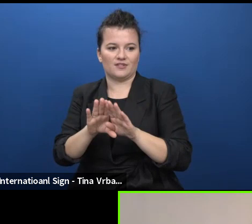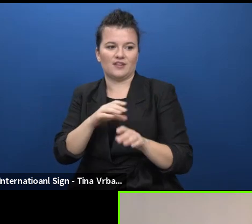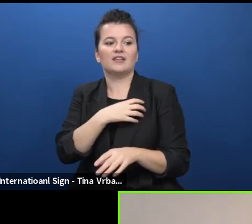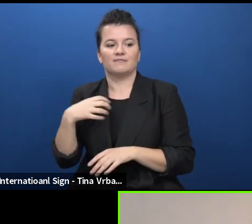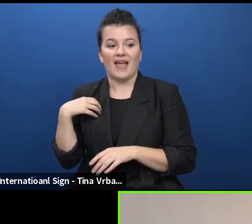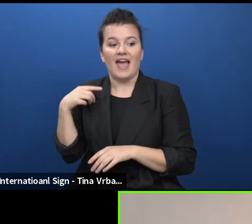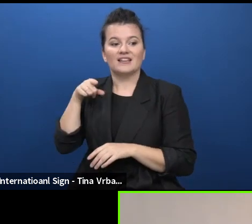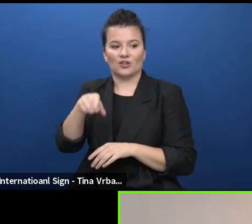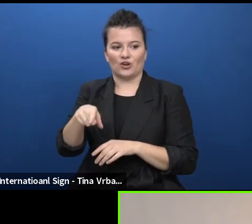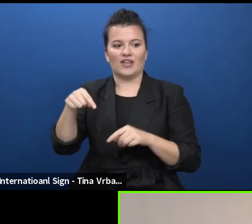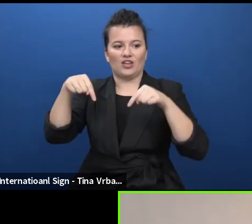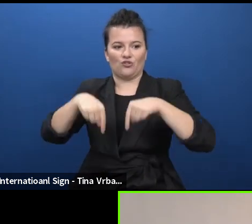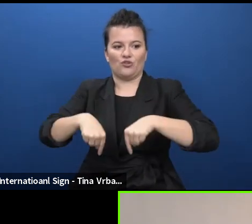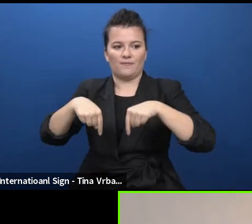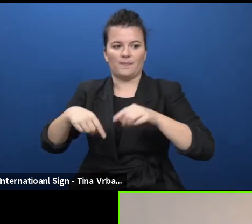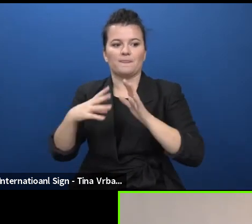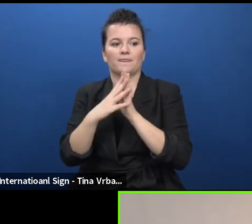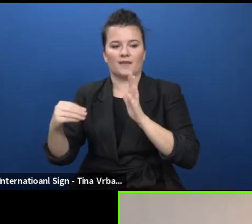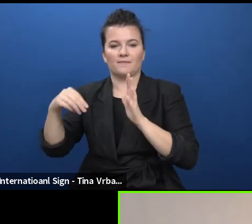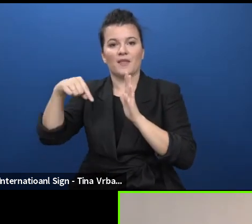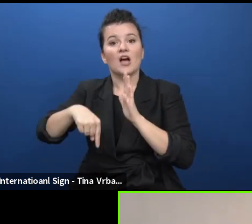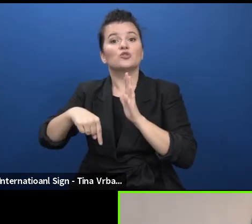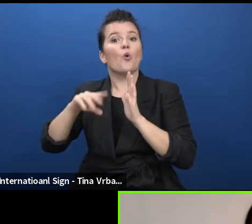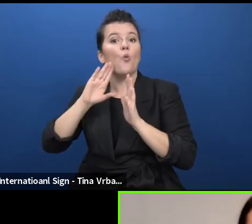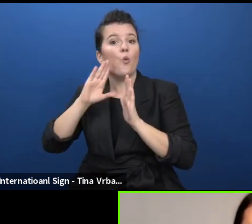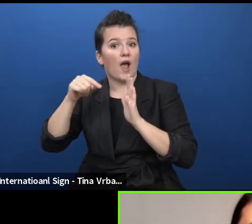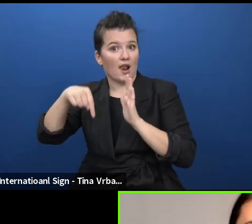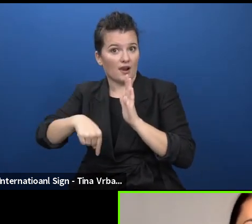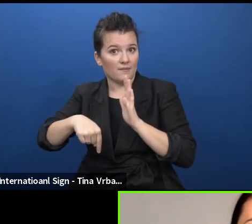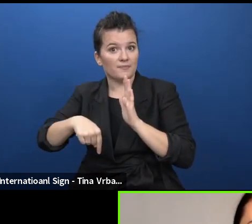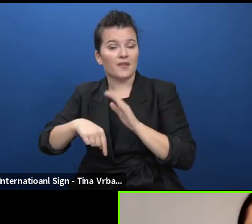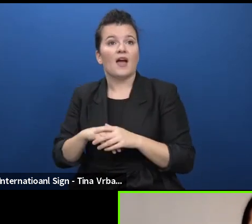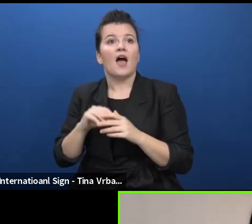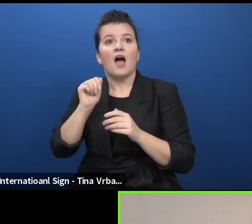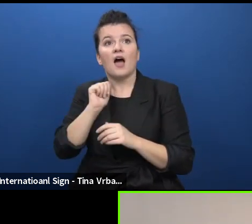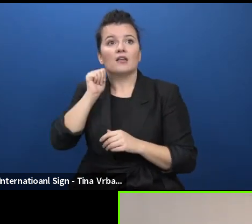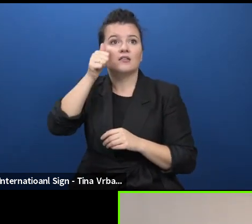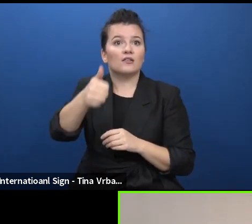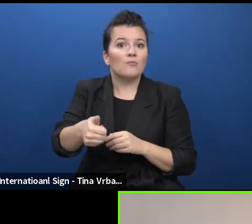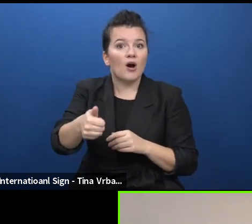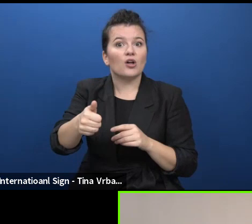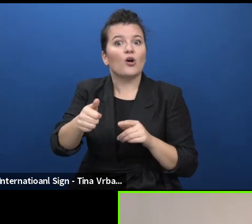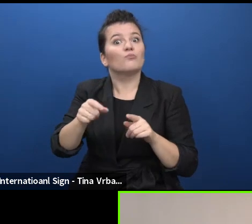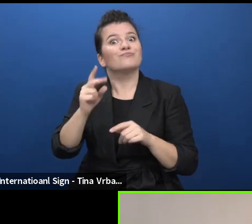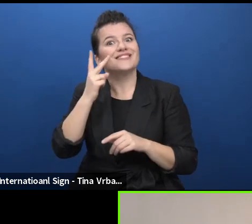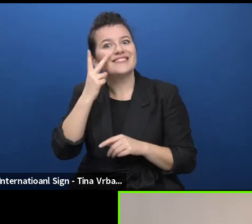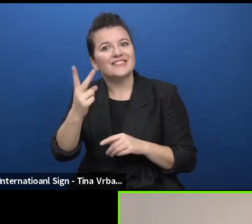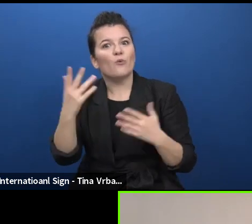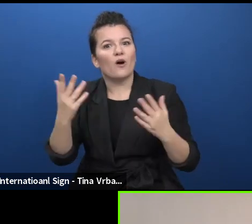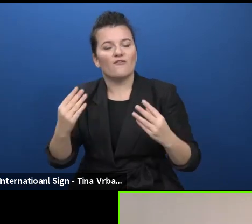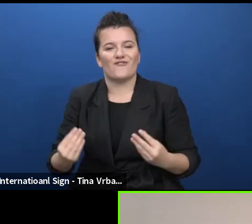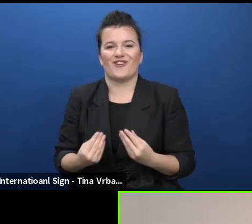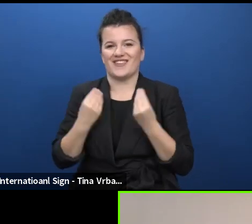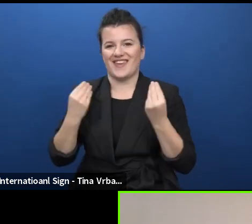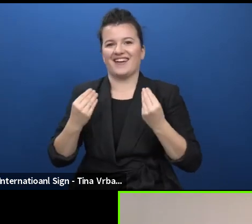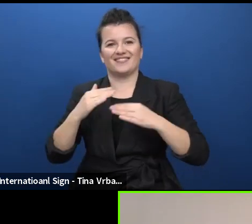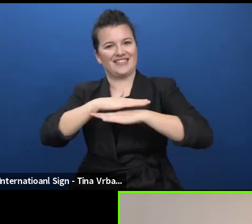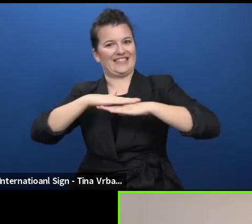and where tomorrow's Fast Forward European Festival for Young Stage Directors will open.